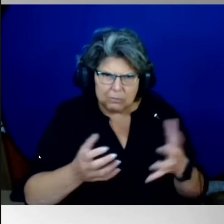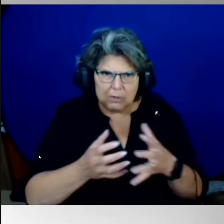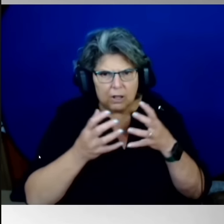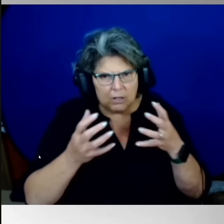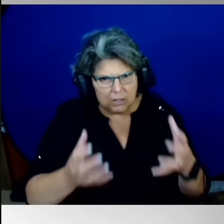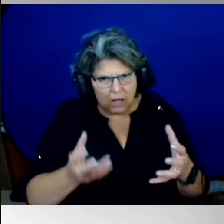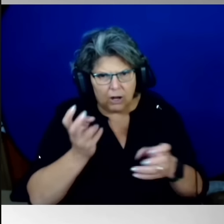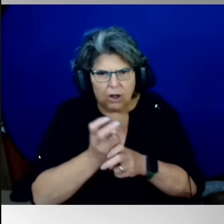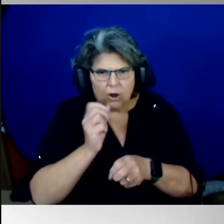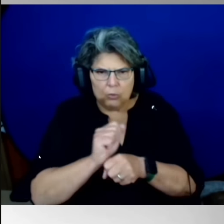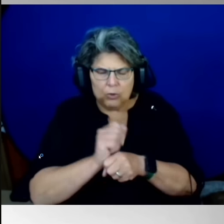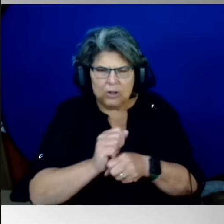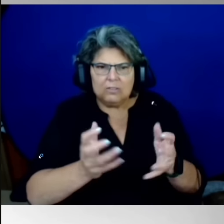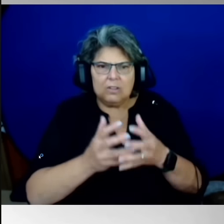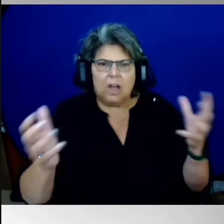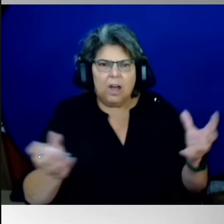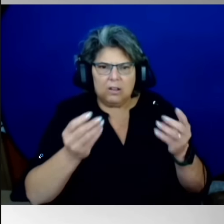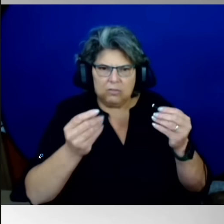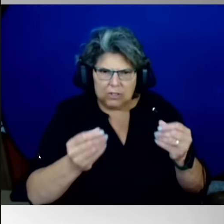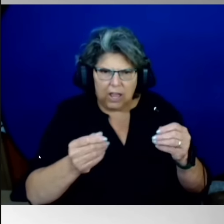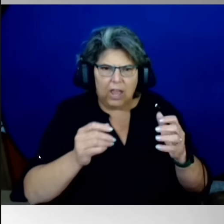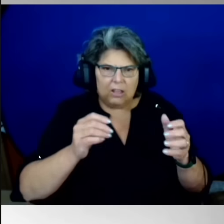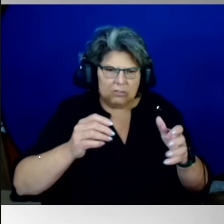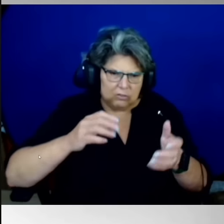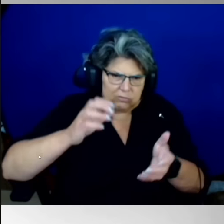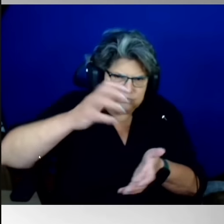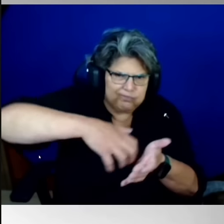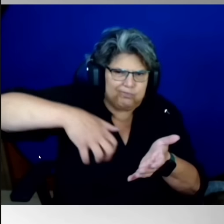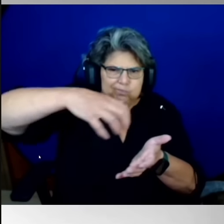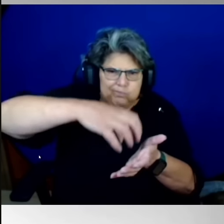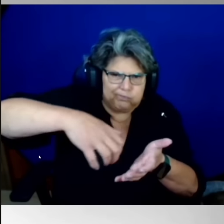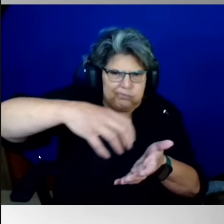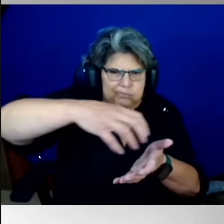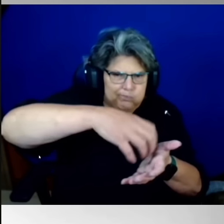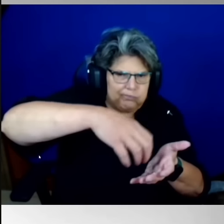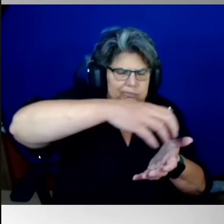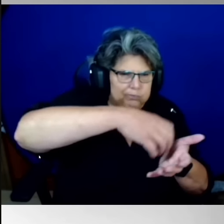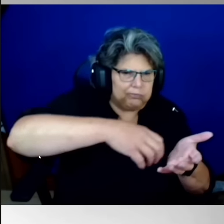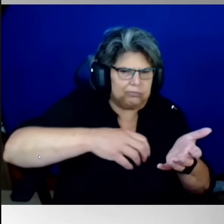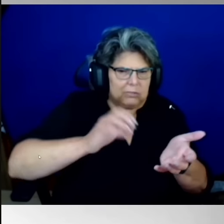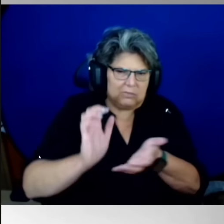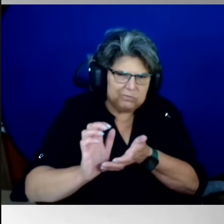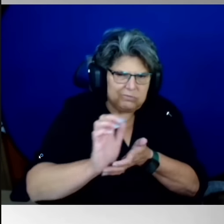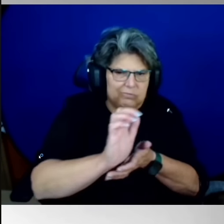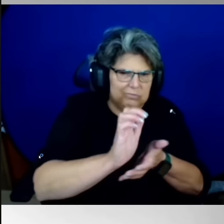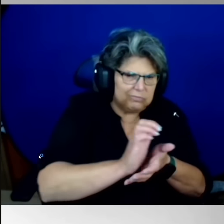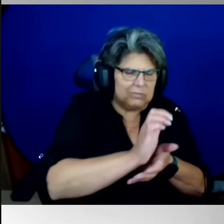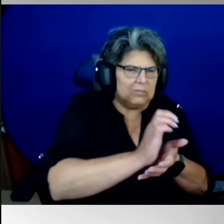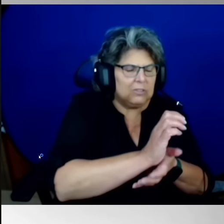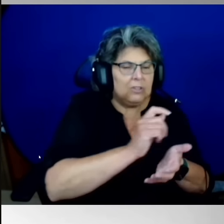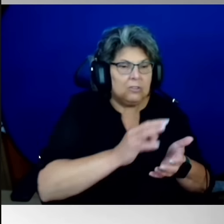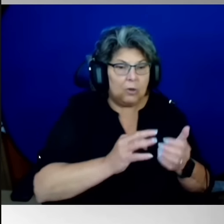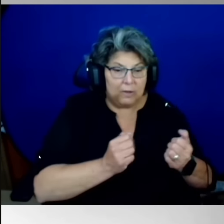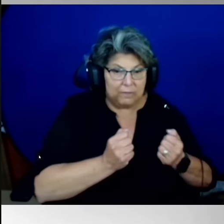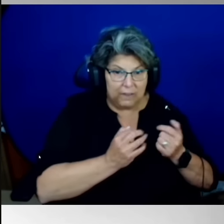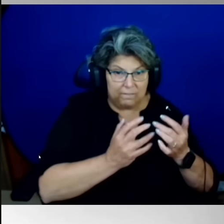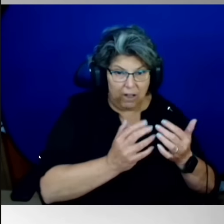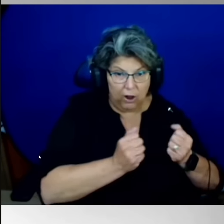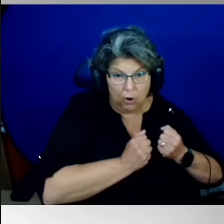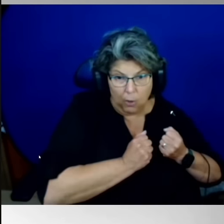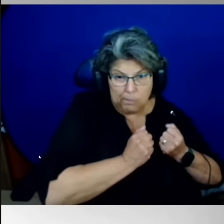lot of country to be working in, but they are working diligently to protect that area. So if the fire were to make a run towards